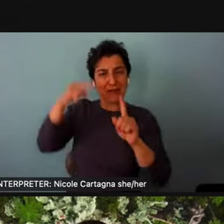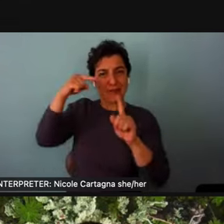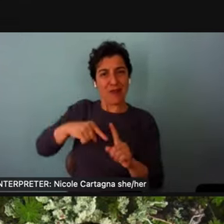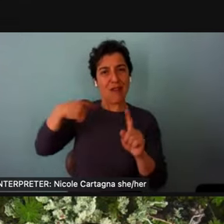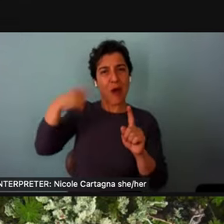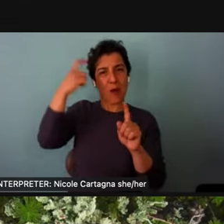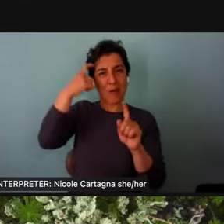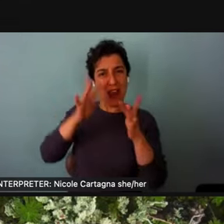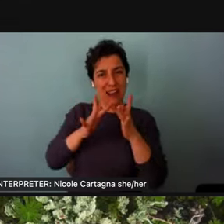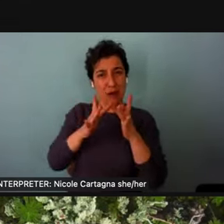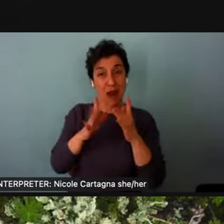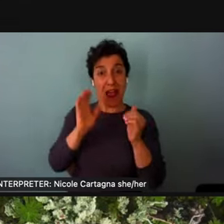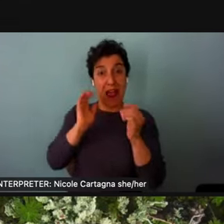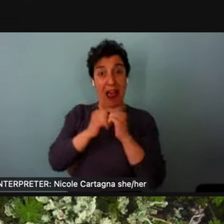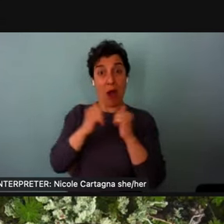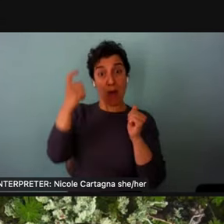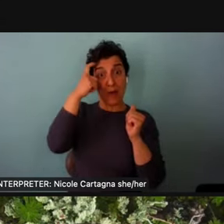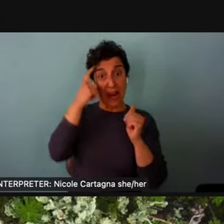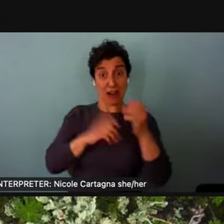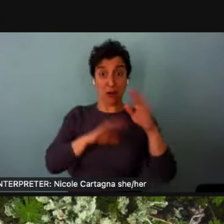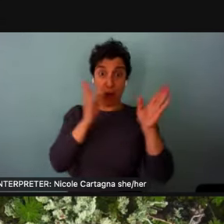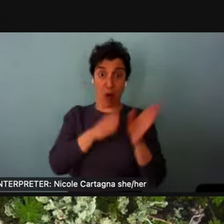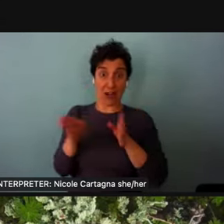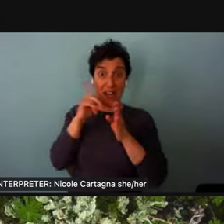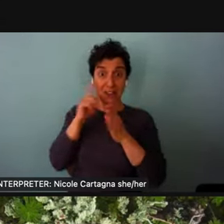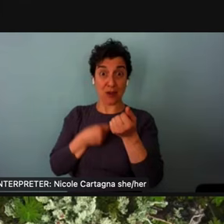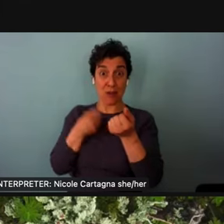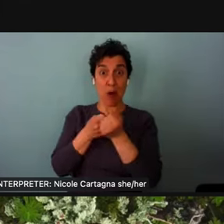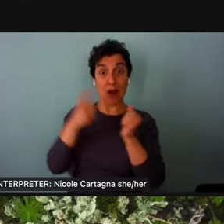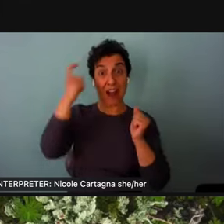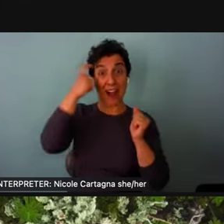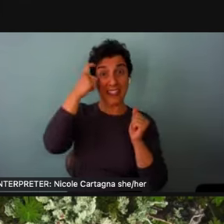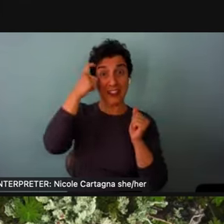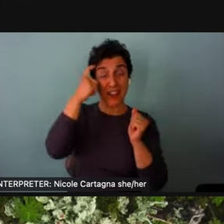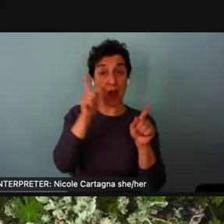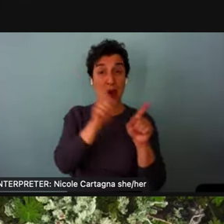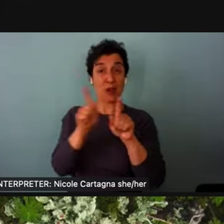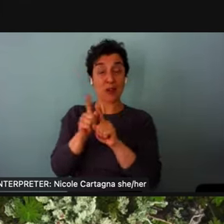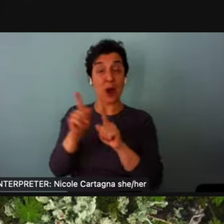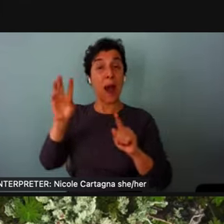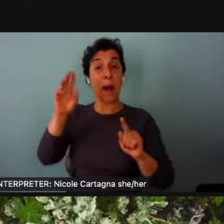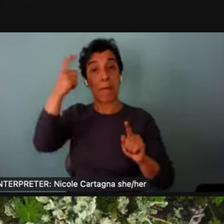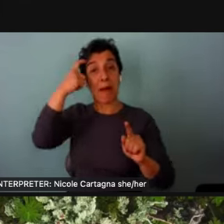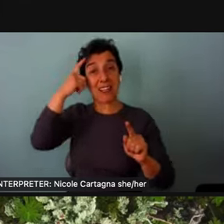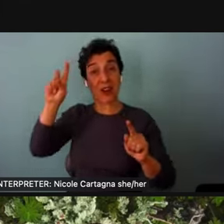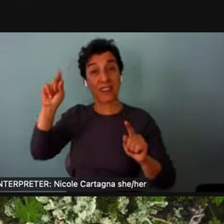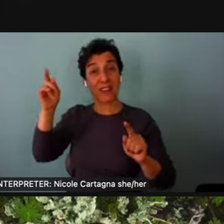to support cognition, and how brain networks are disrupted in mental disorders.